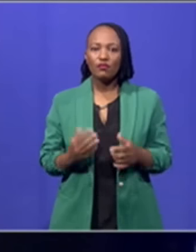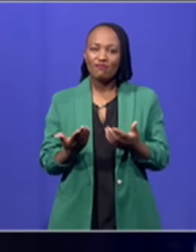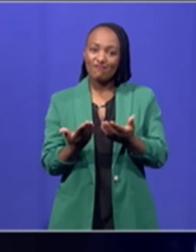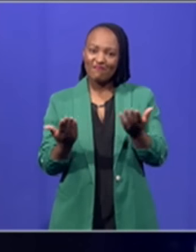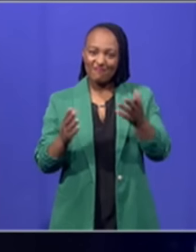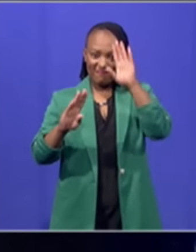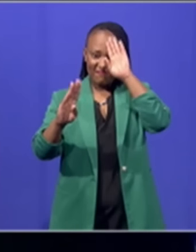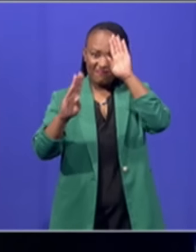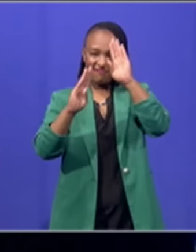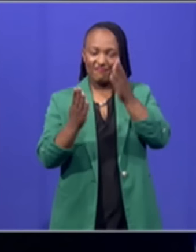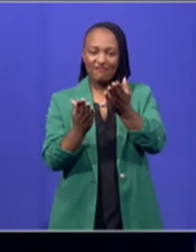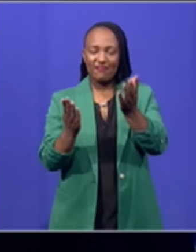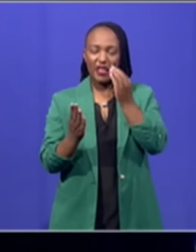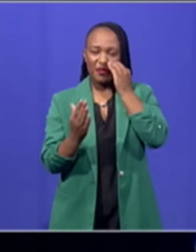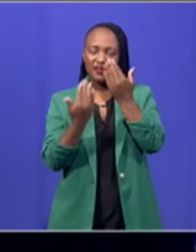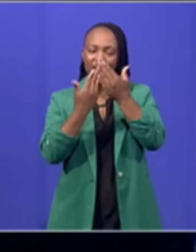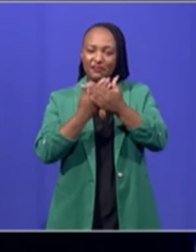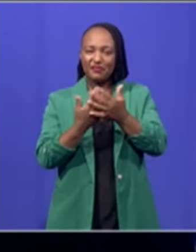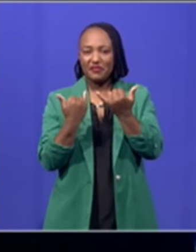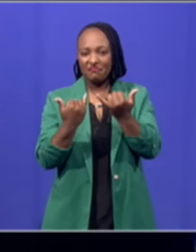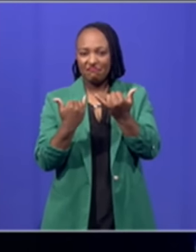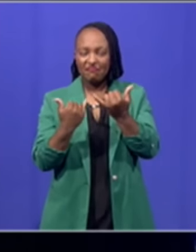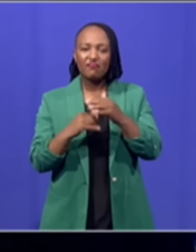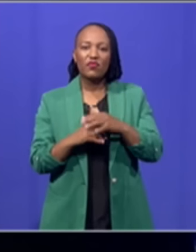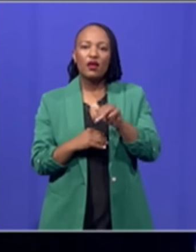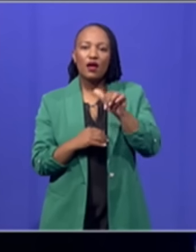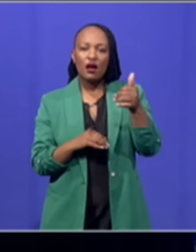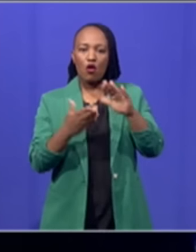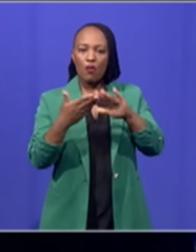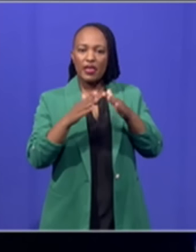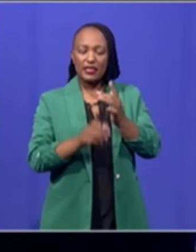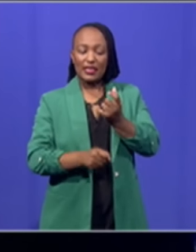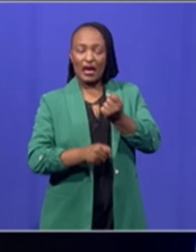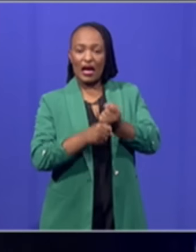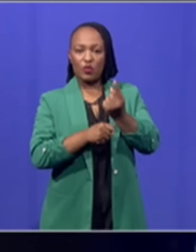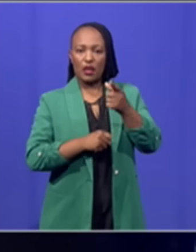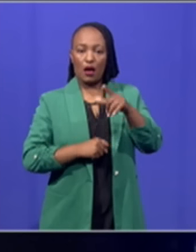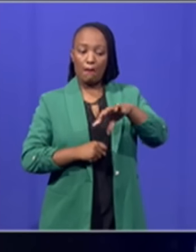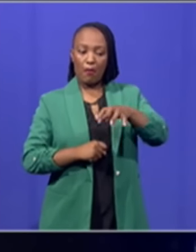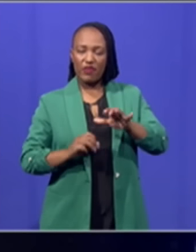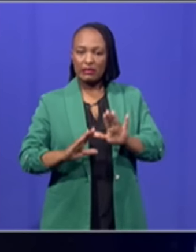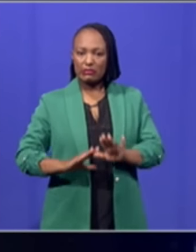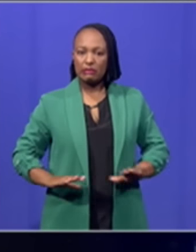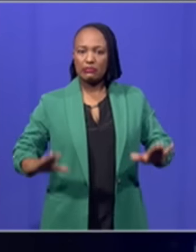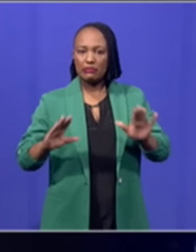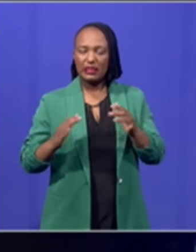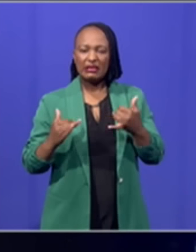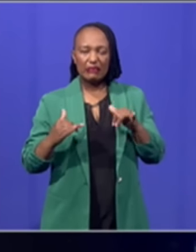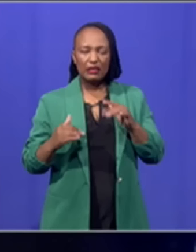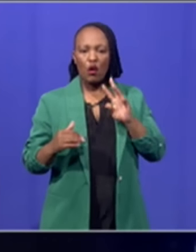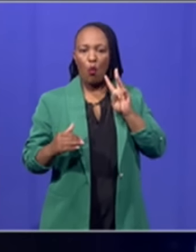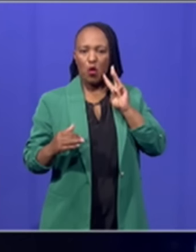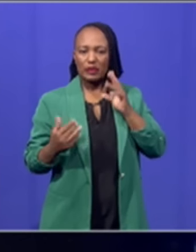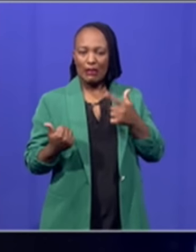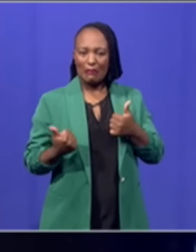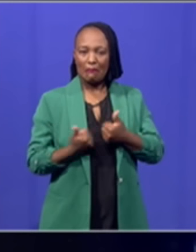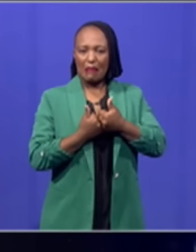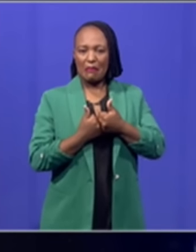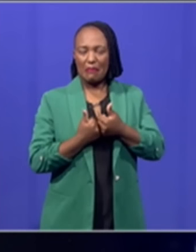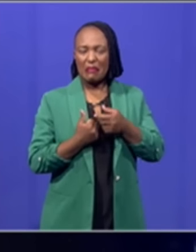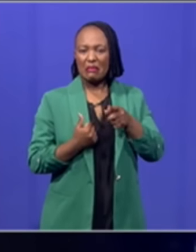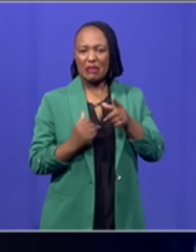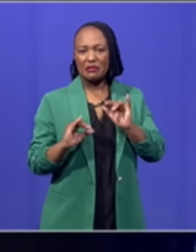Bagaetsho madume tsa thapama eno re di simolola ka gore bangwe ba baagi go rarela porofense ya Gauteng ba santse ba itemogela mathata a tlhokego ya